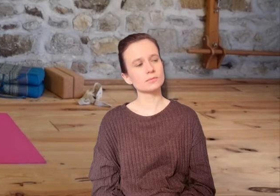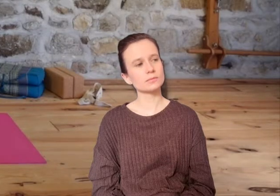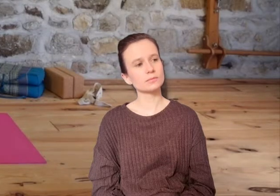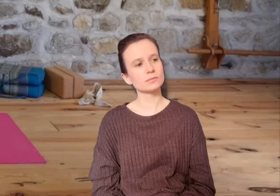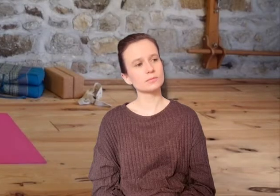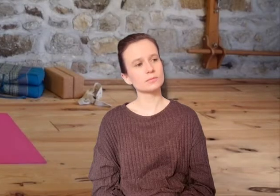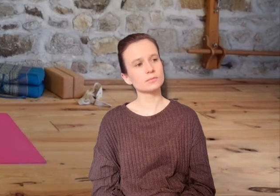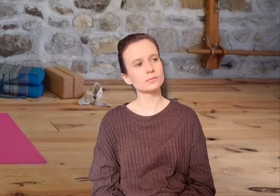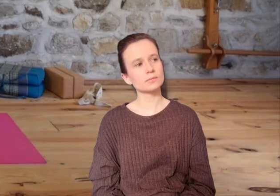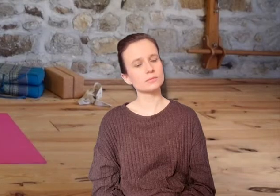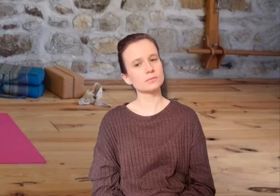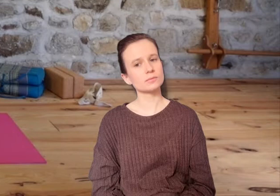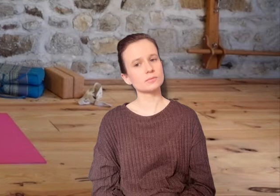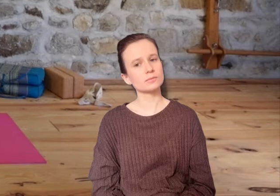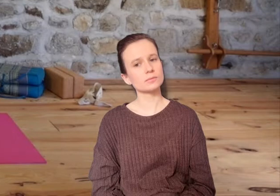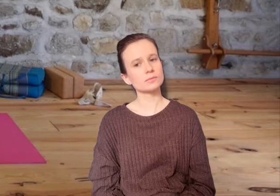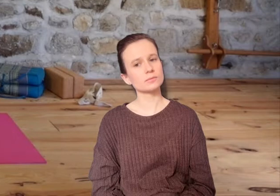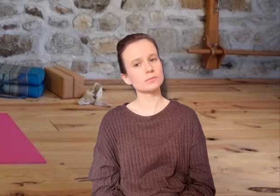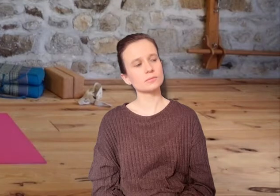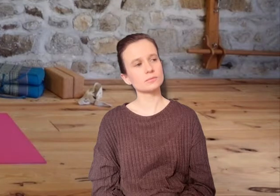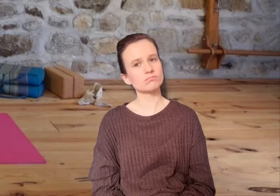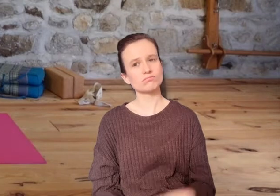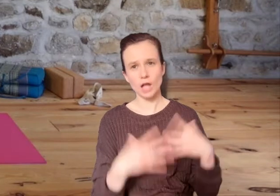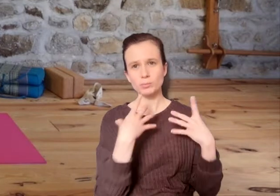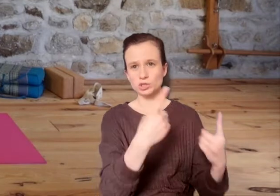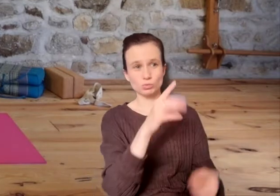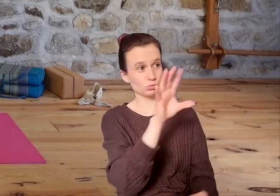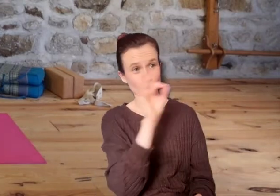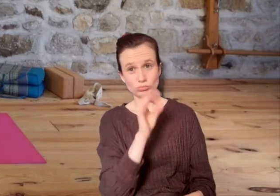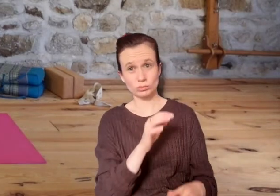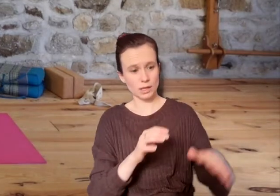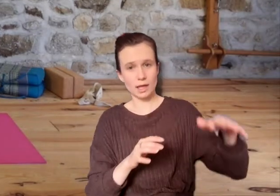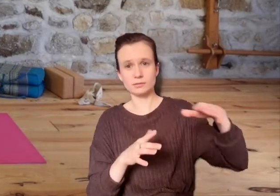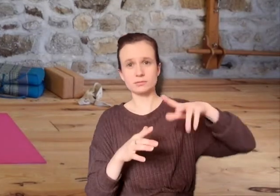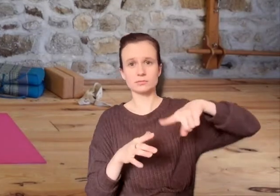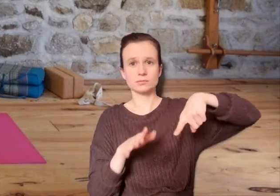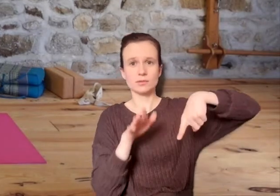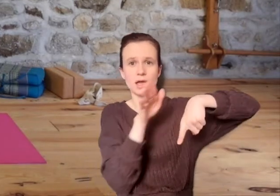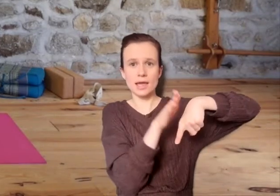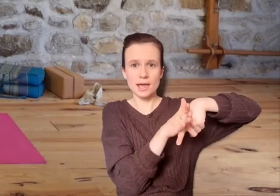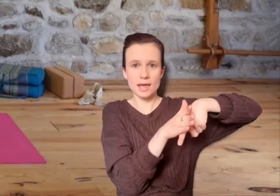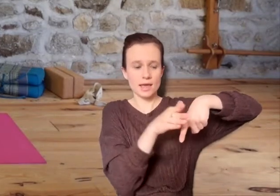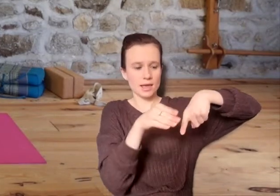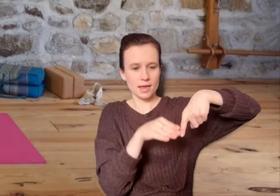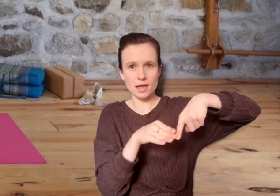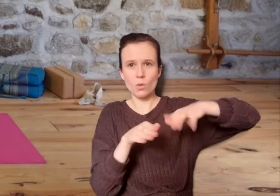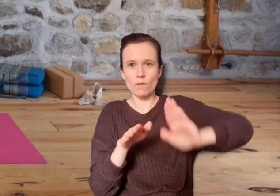if you're supple, or come all the way down to the floor if you want a really nice deep stretch.